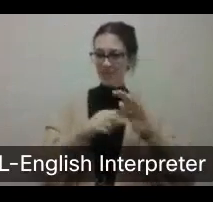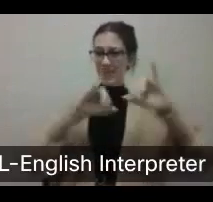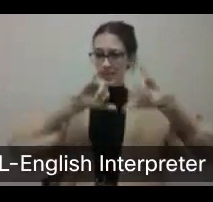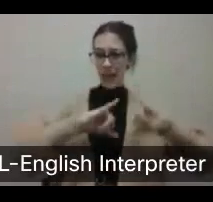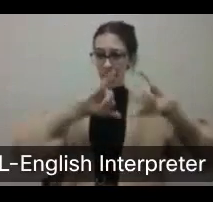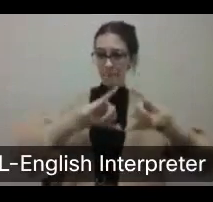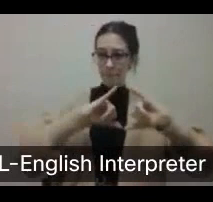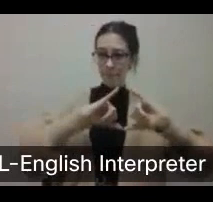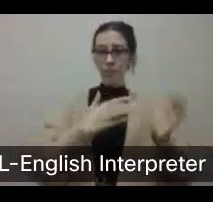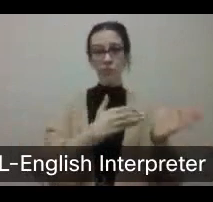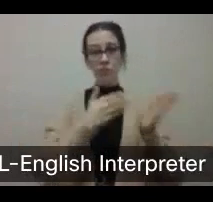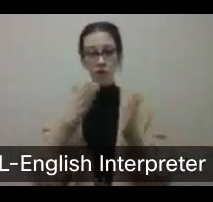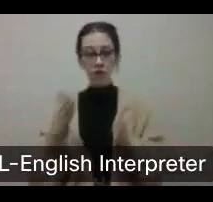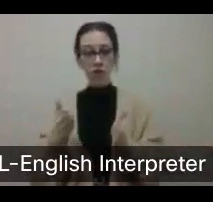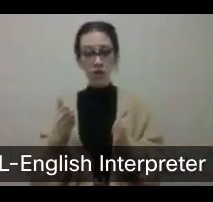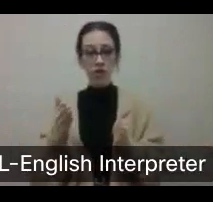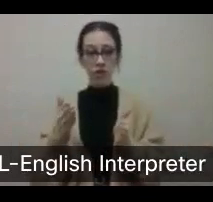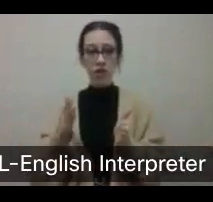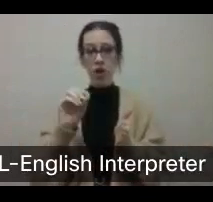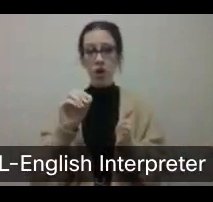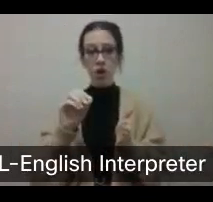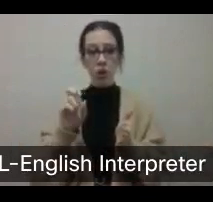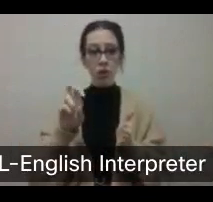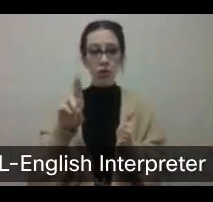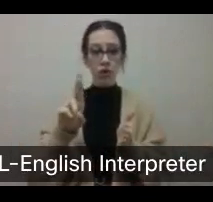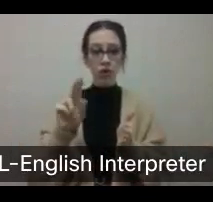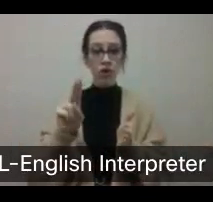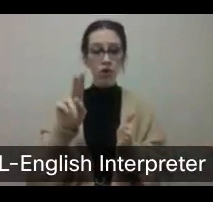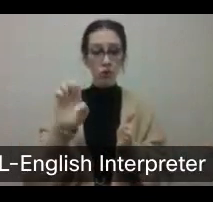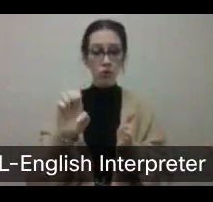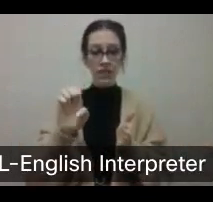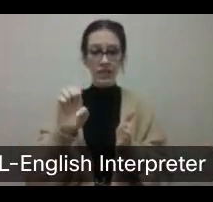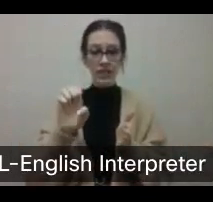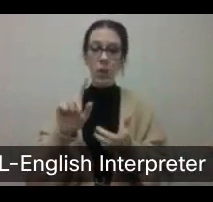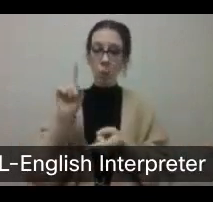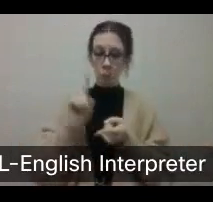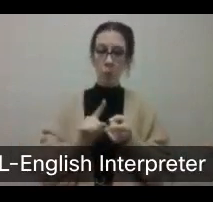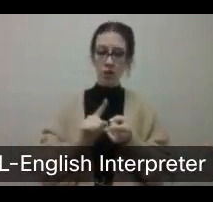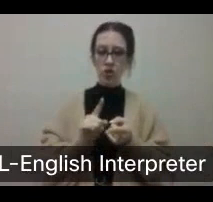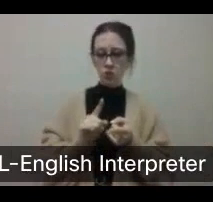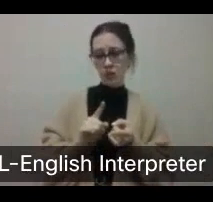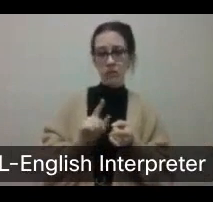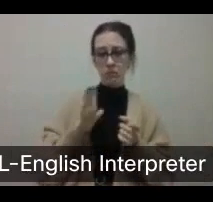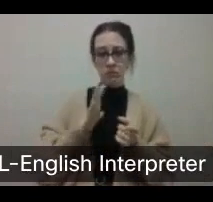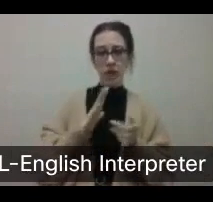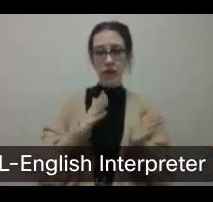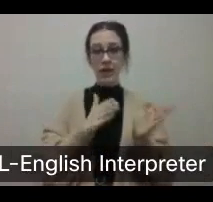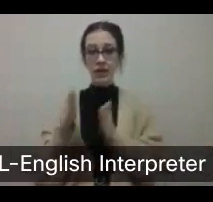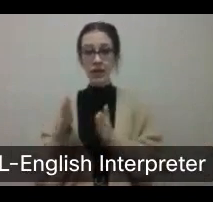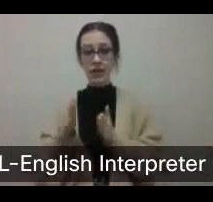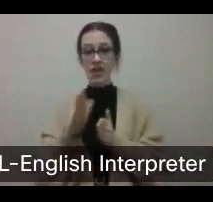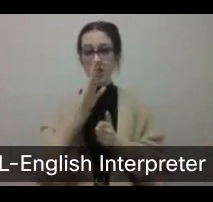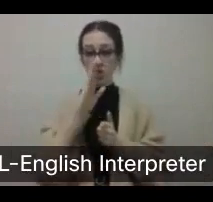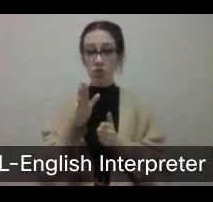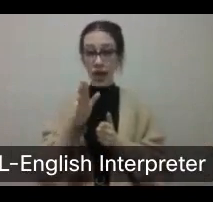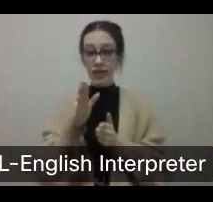here. Direct quotations has been simplified to quotes, same meaning though. And then